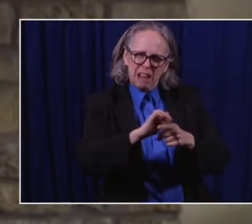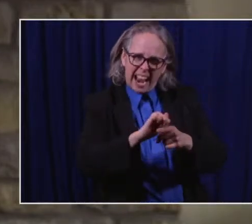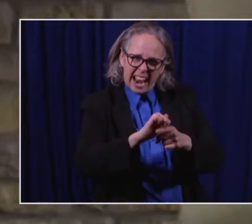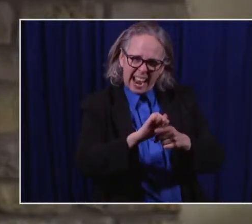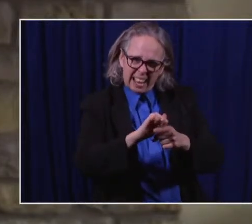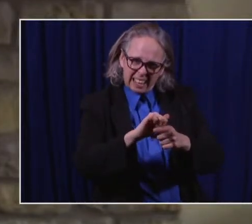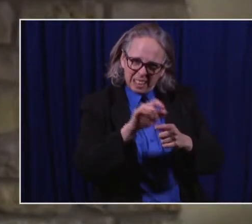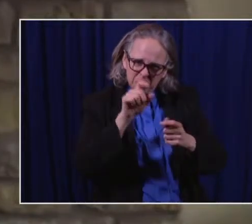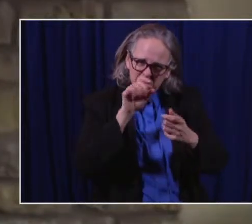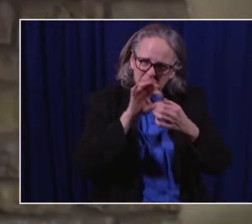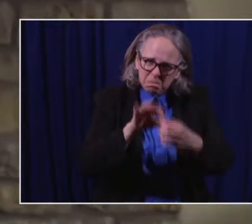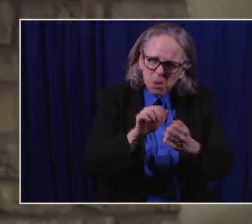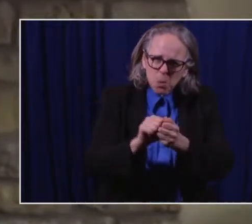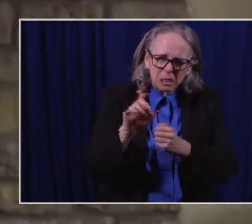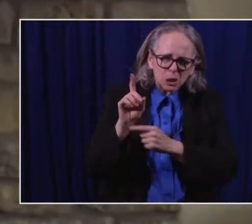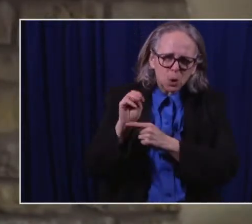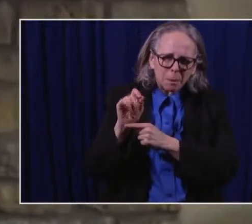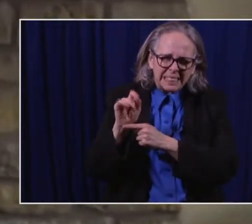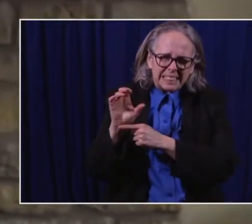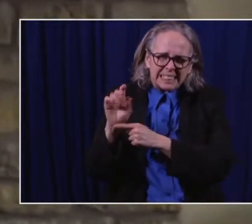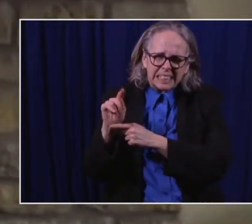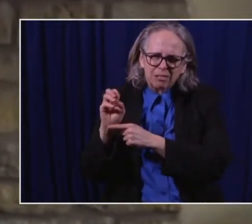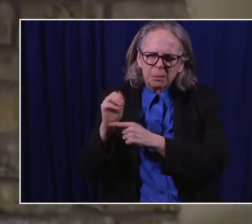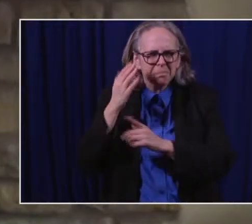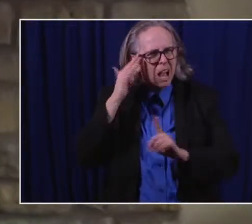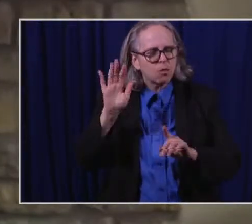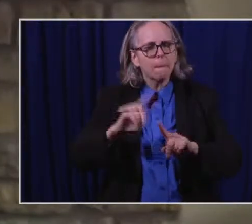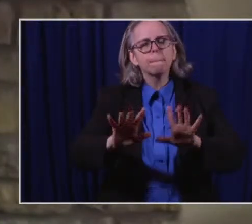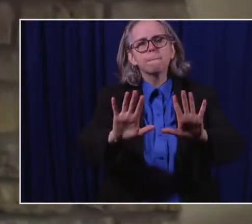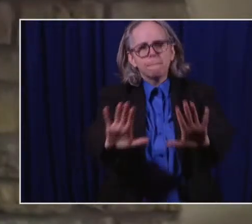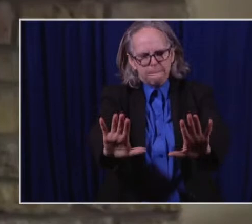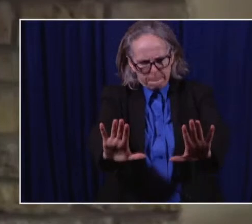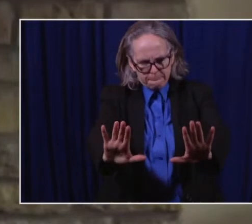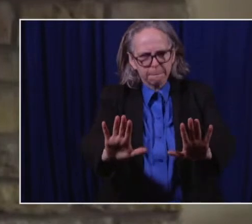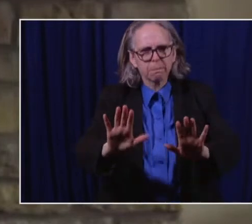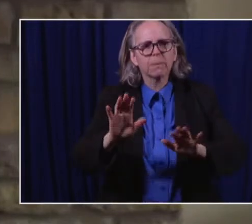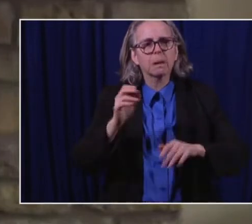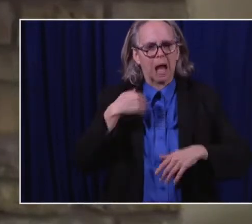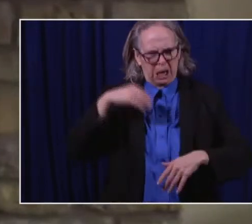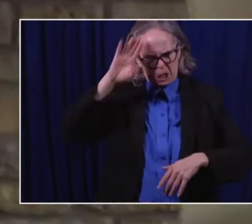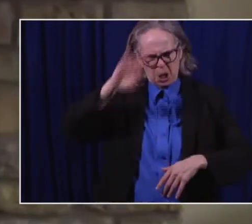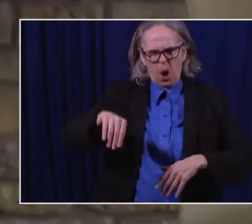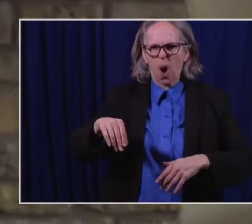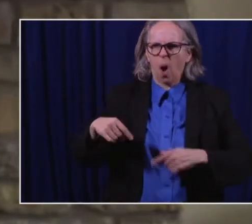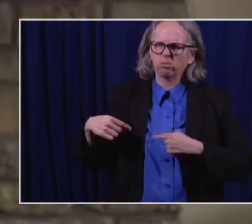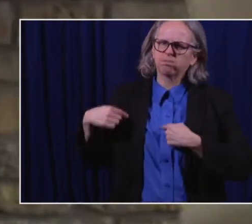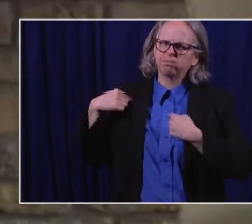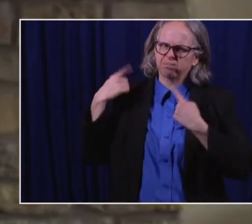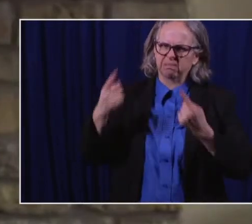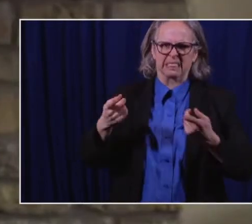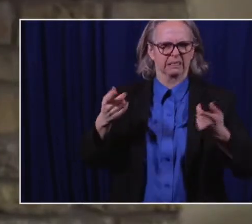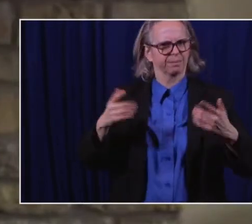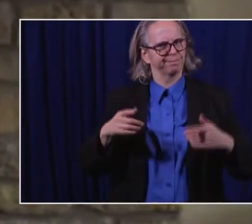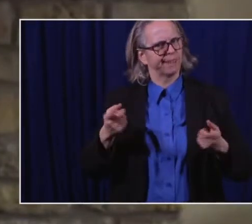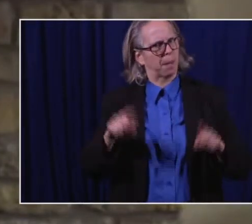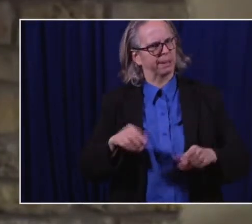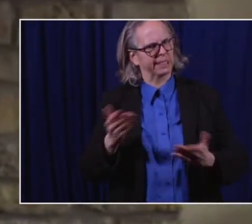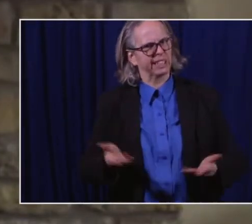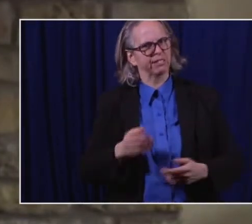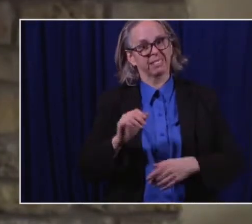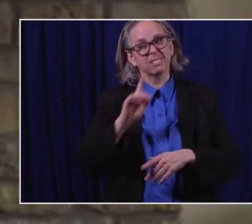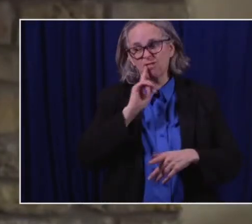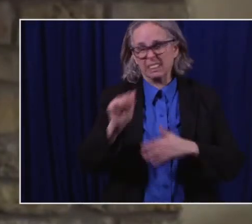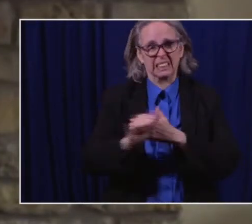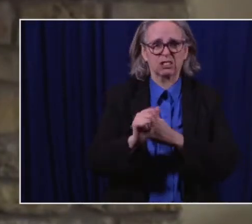but we have known for some time that we have some extremists in Ohio, and we have some dangerous people in Ohio. And the